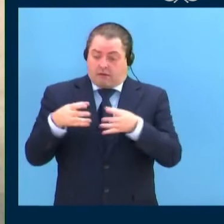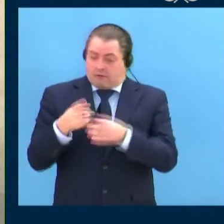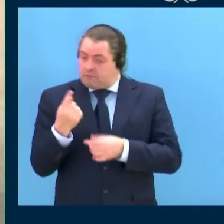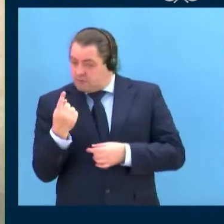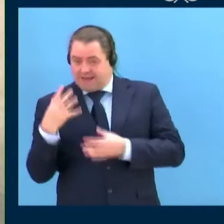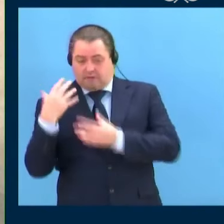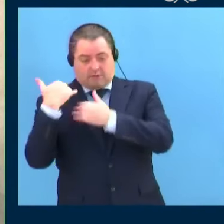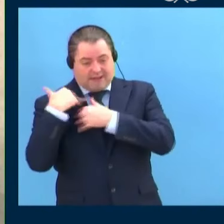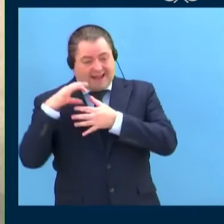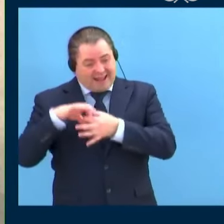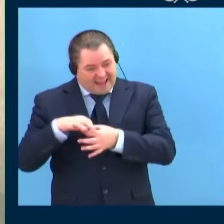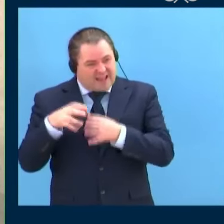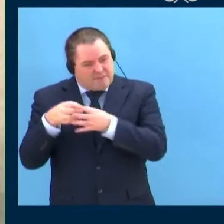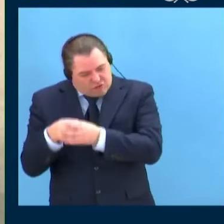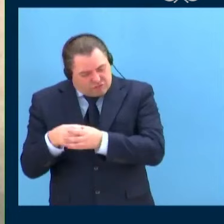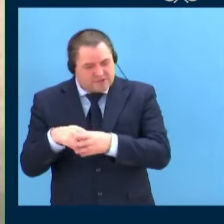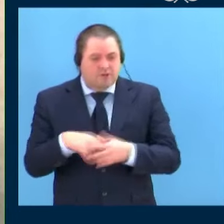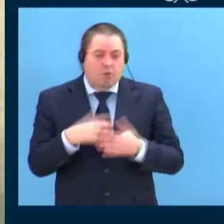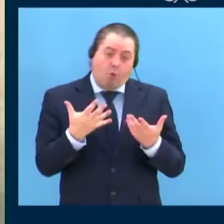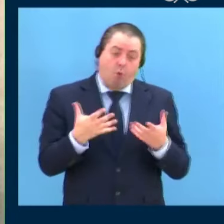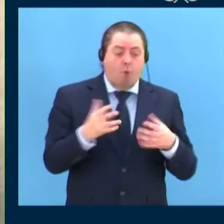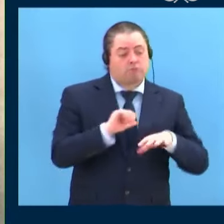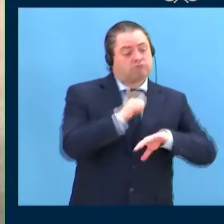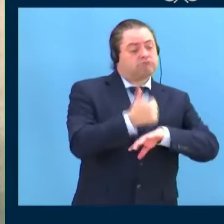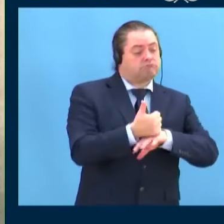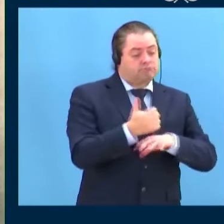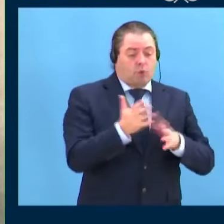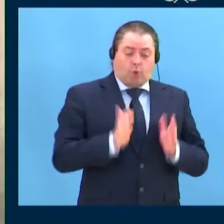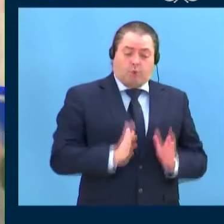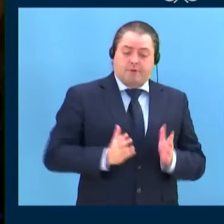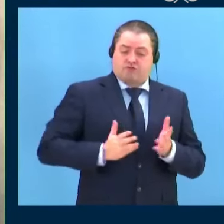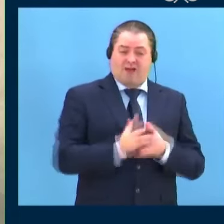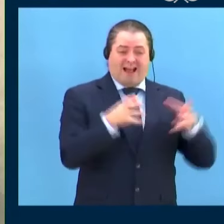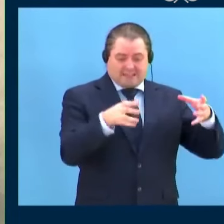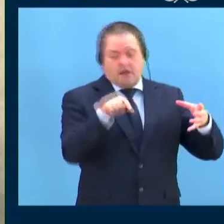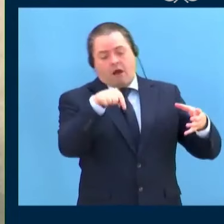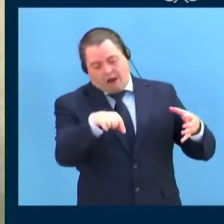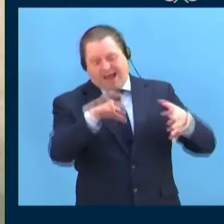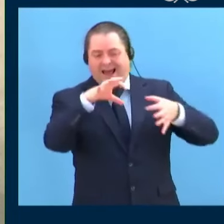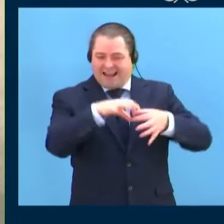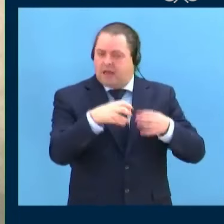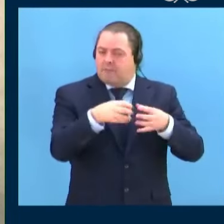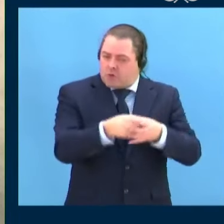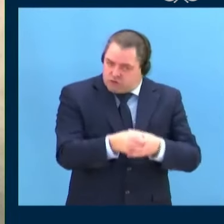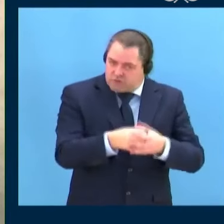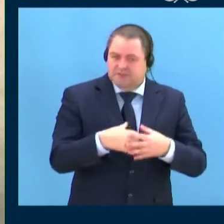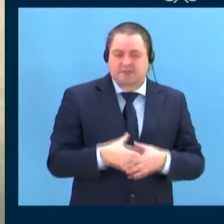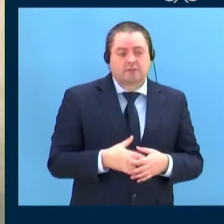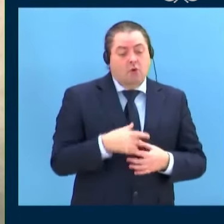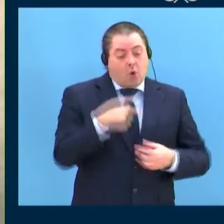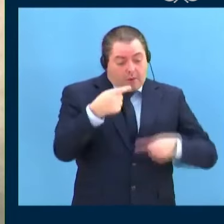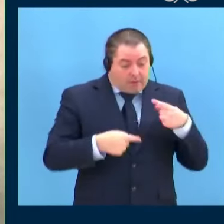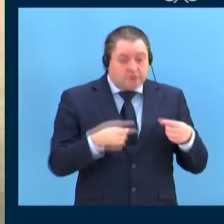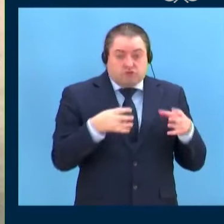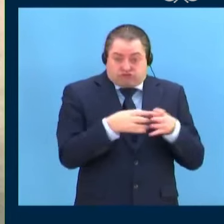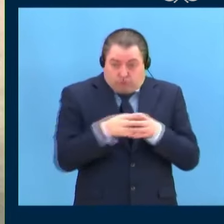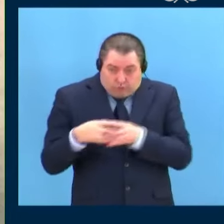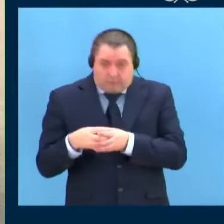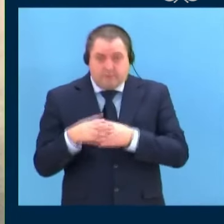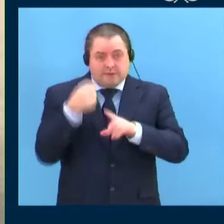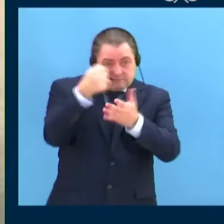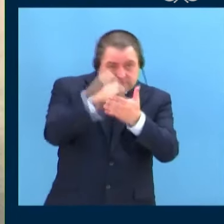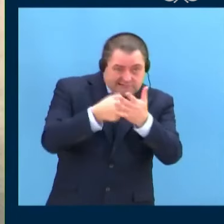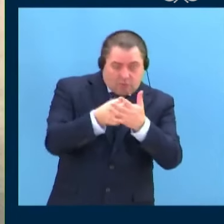with dedicated mandates on minority rights, political parties that represent minorities, and forms of political and cultural